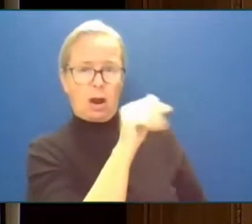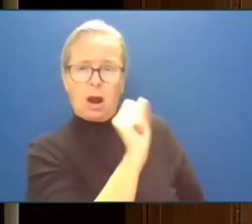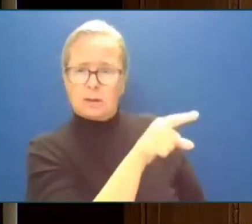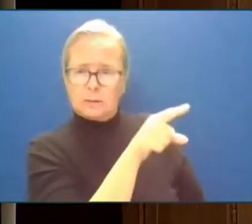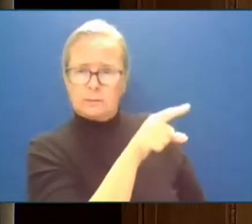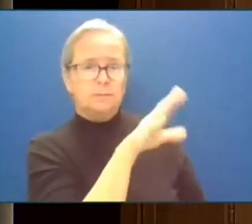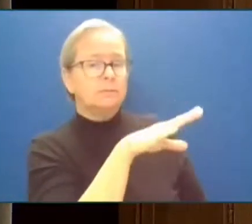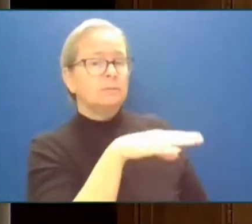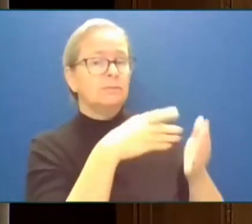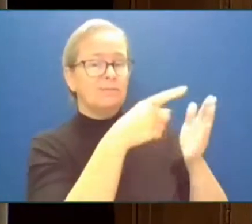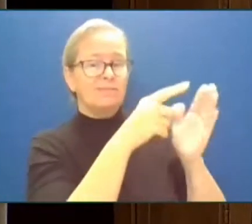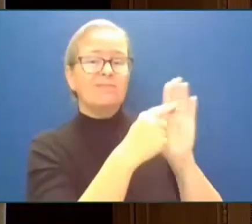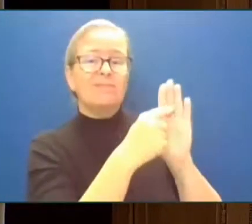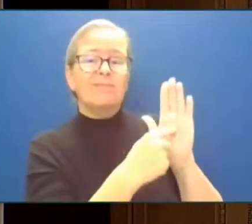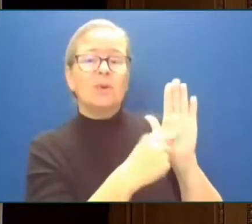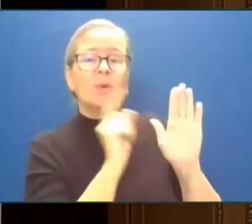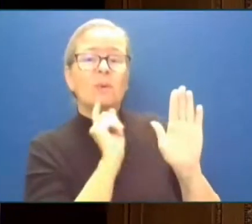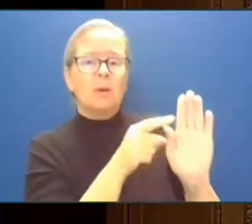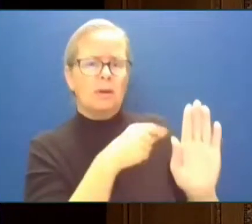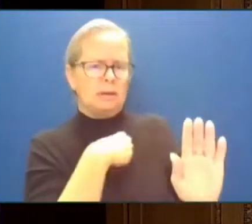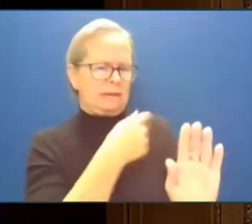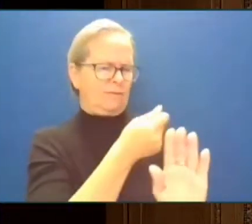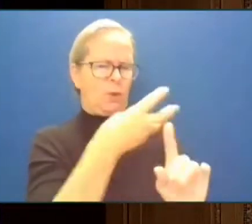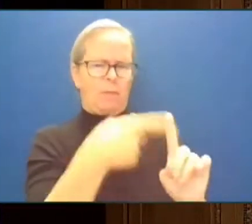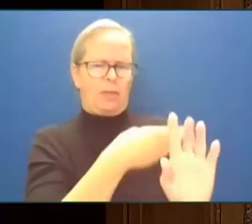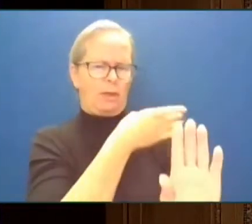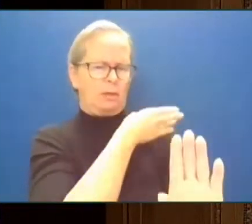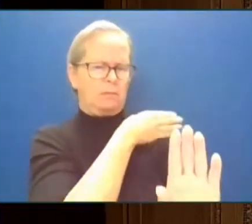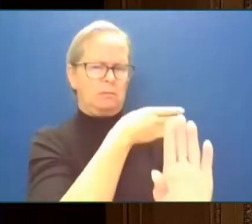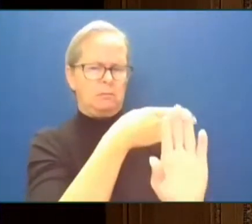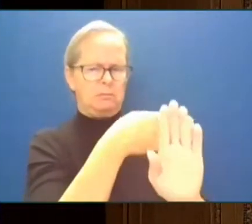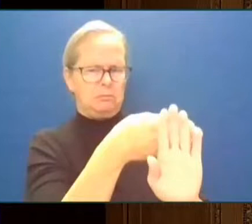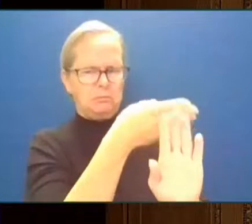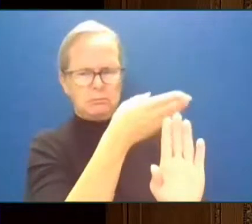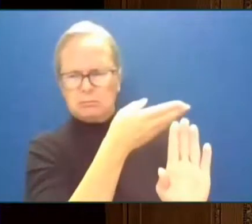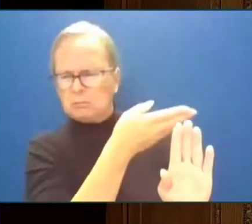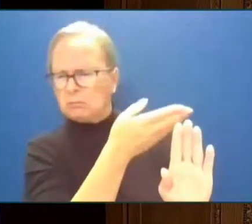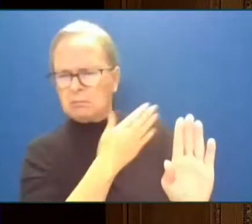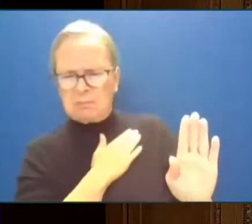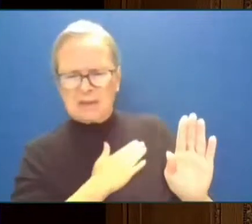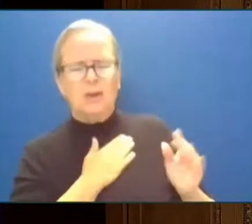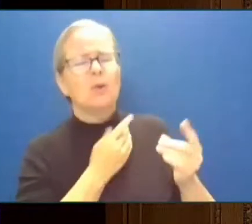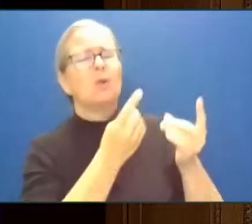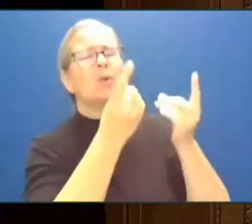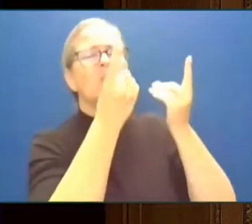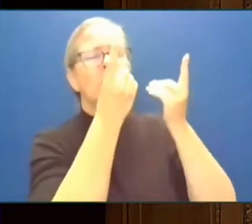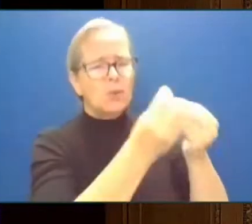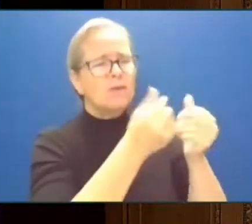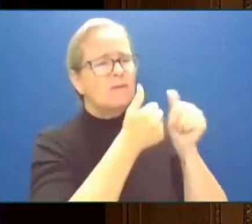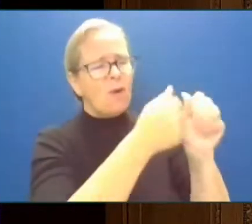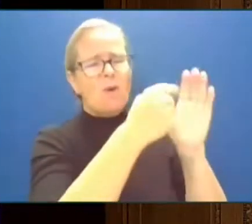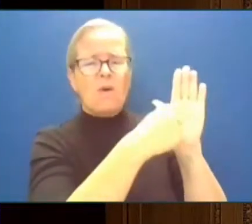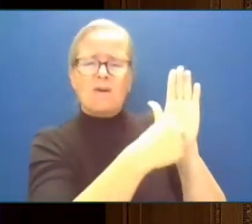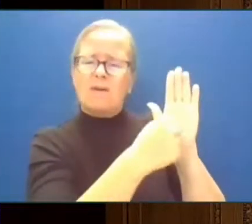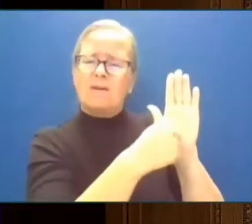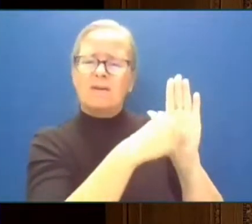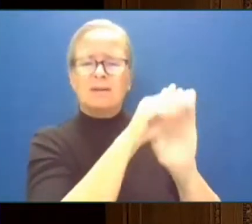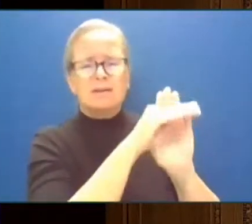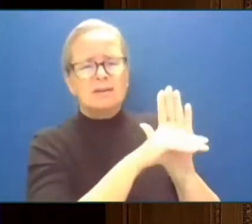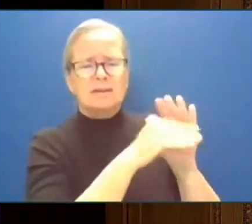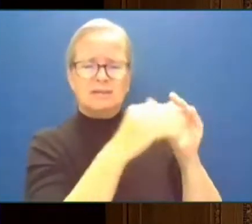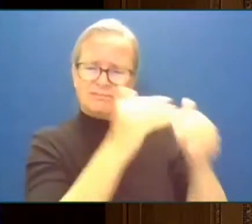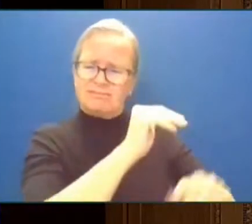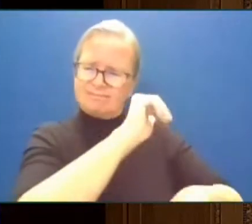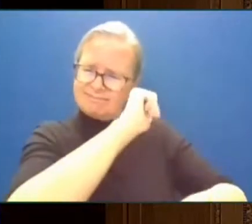some months. Will he assure the House today that he will act on that recommendation and issue the directives necessary to begin the process of making people feel